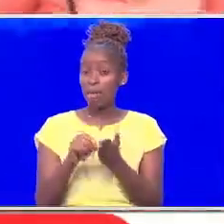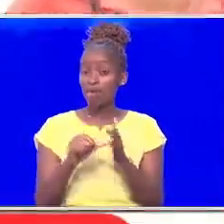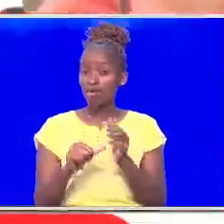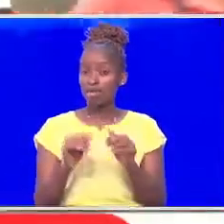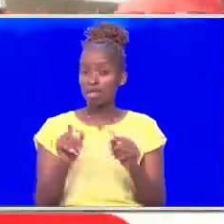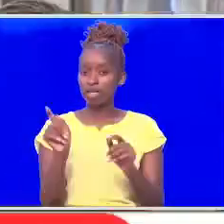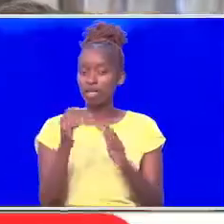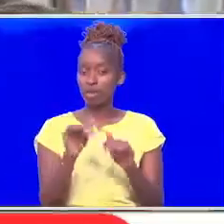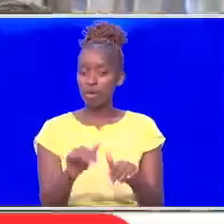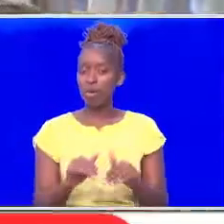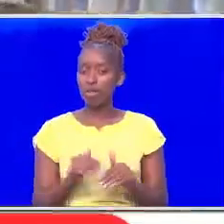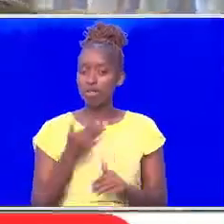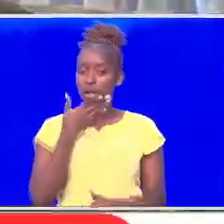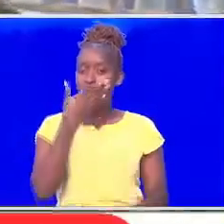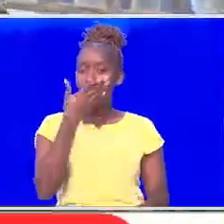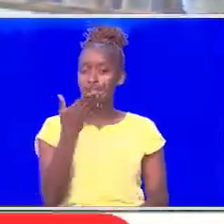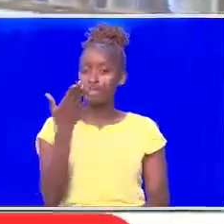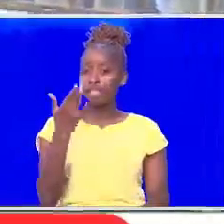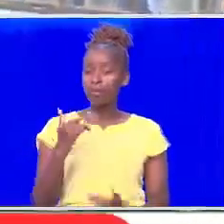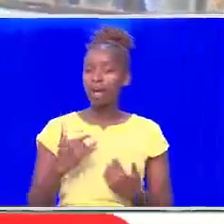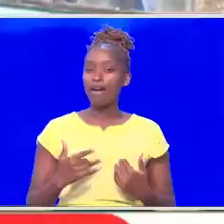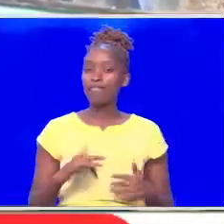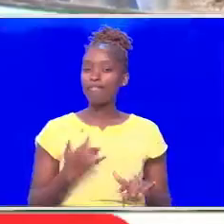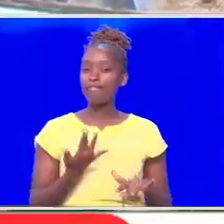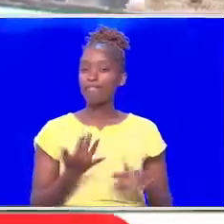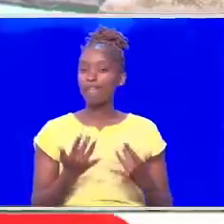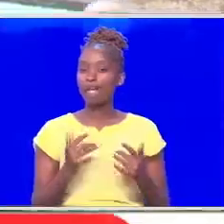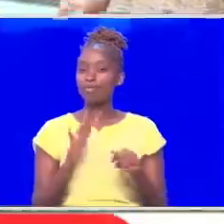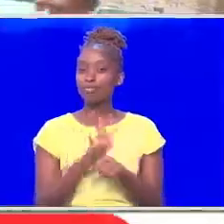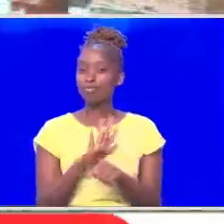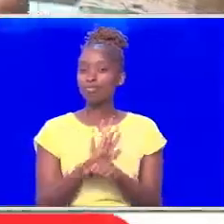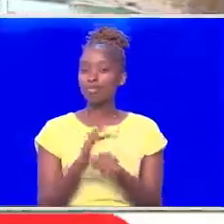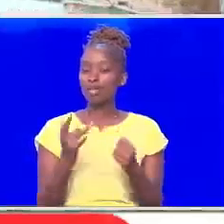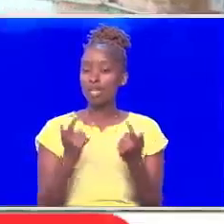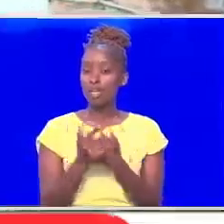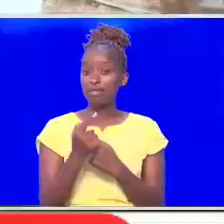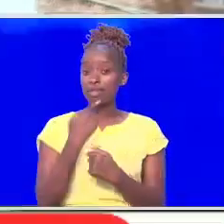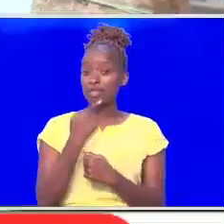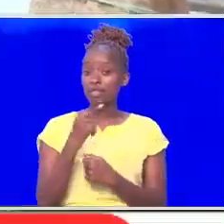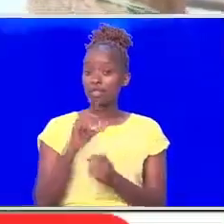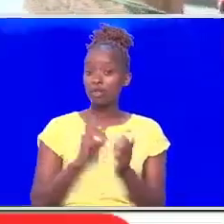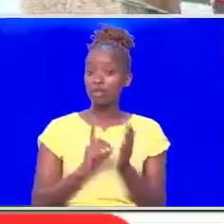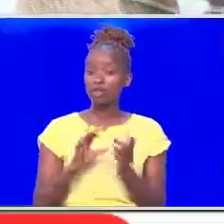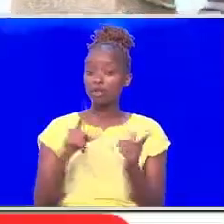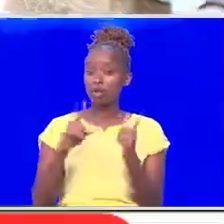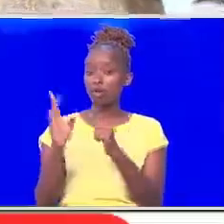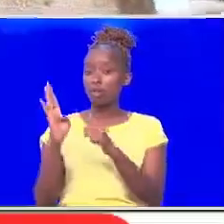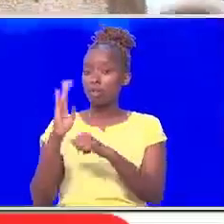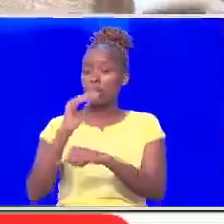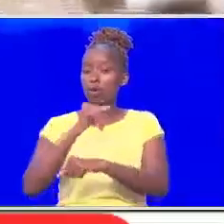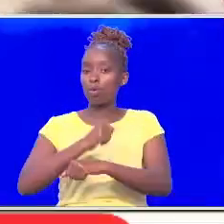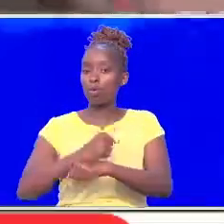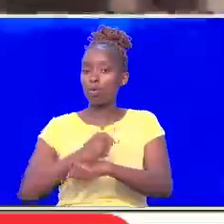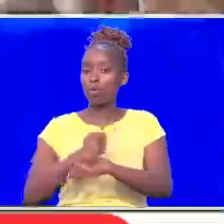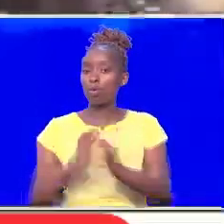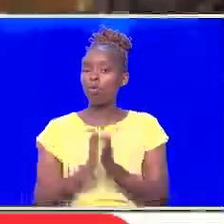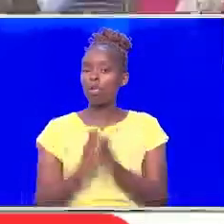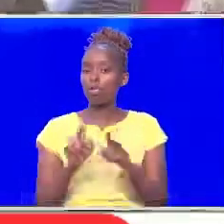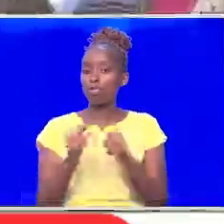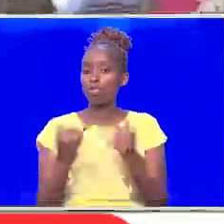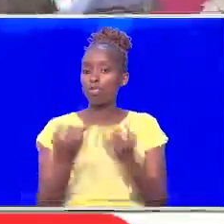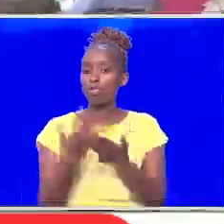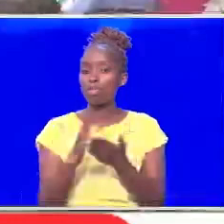awaited answers on. Kenyans had mixed views over the president urging the doctors to go back to work, with some supporting the president's